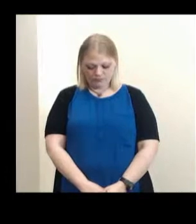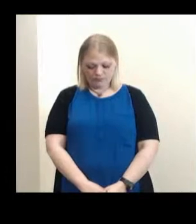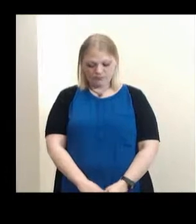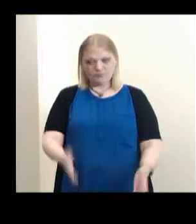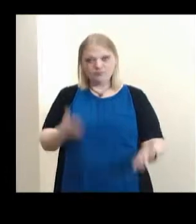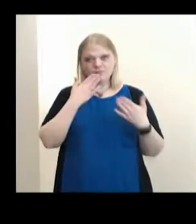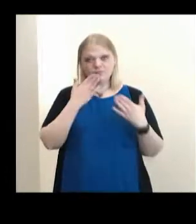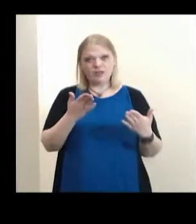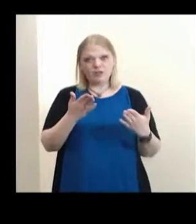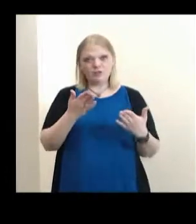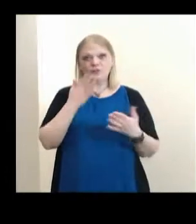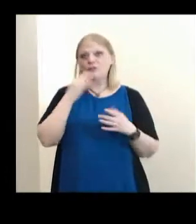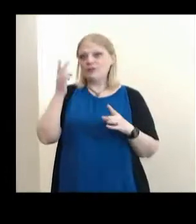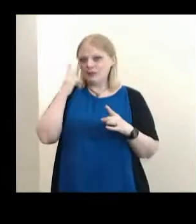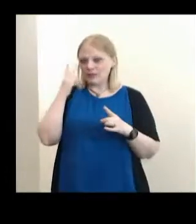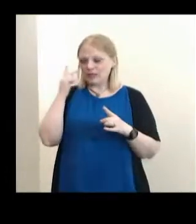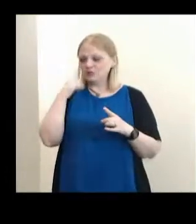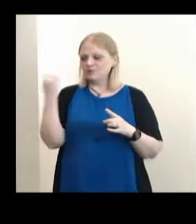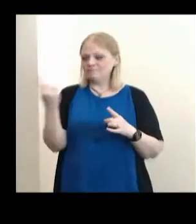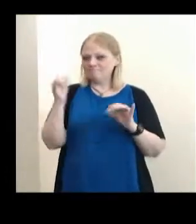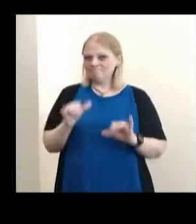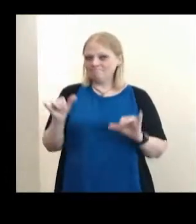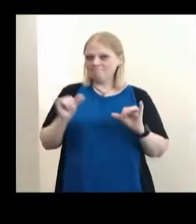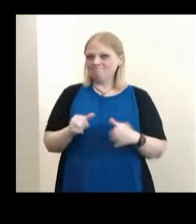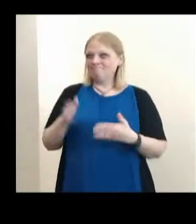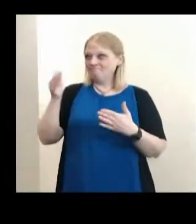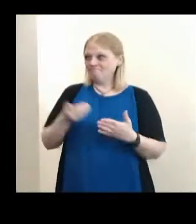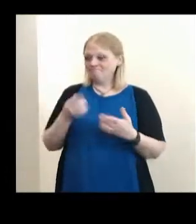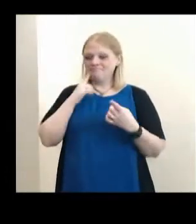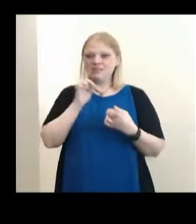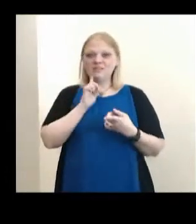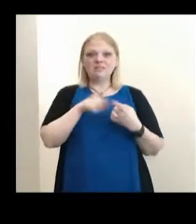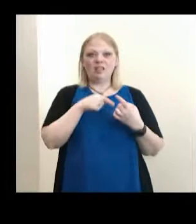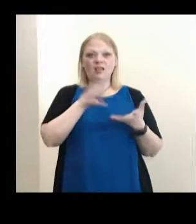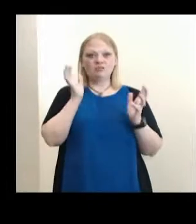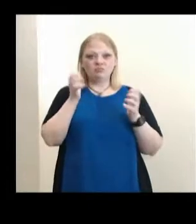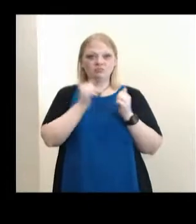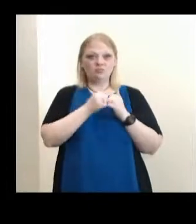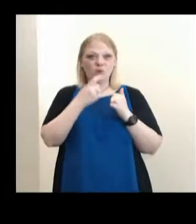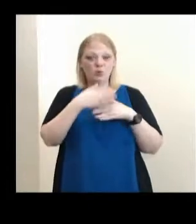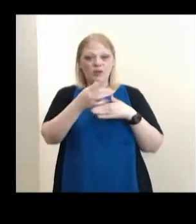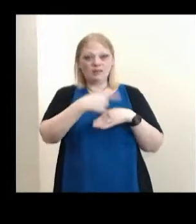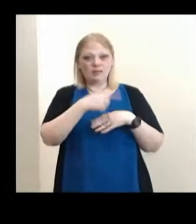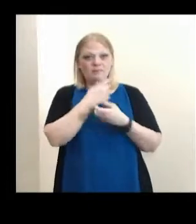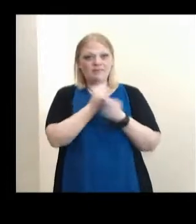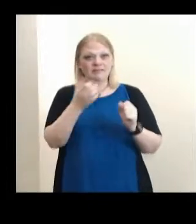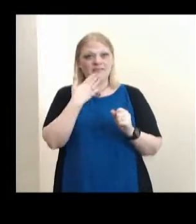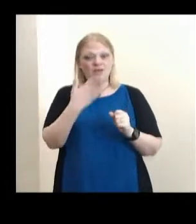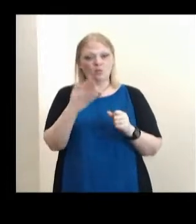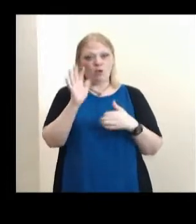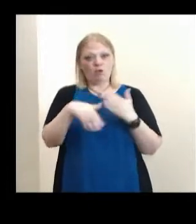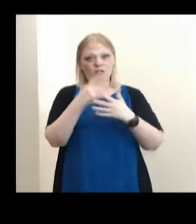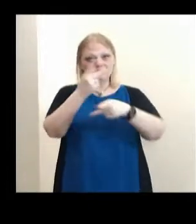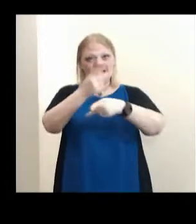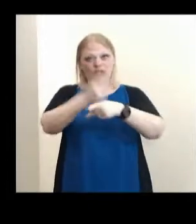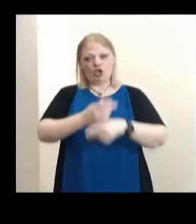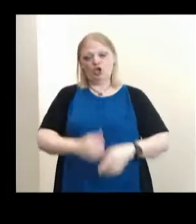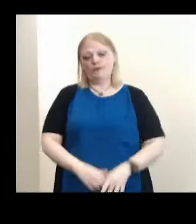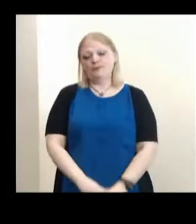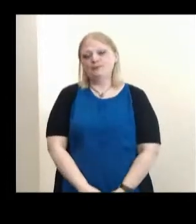Thank you. Thank you, Kendra Schmidt, as always. And until I talk to you next time, be safe and well all. Take care.